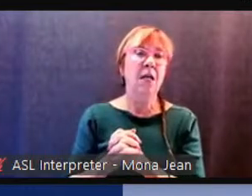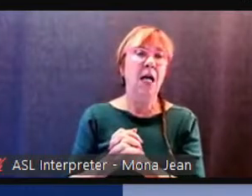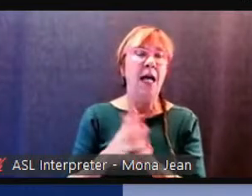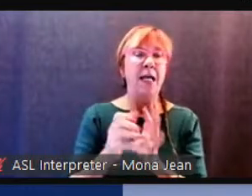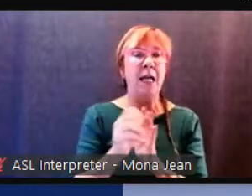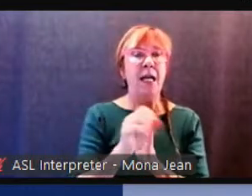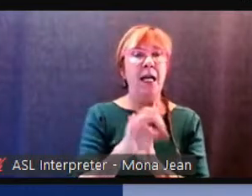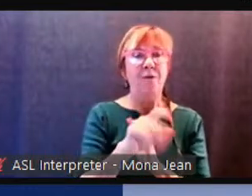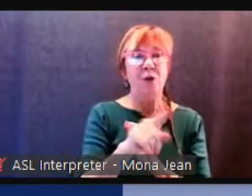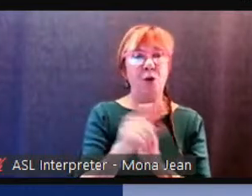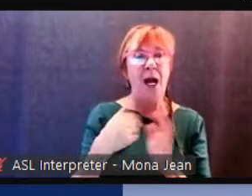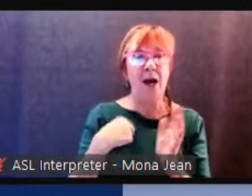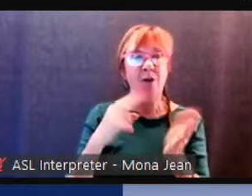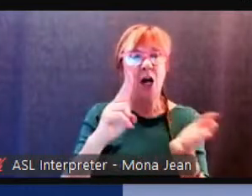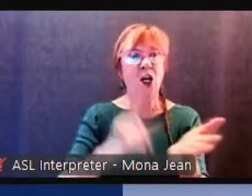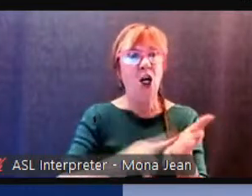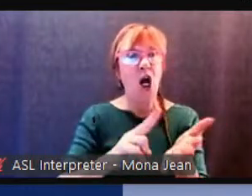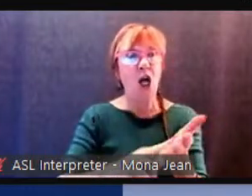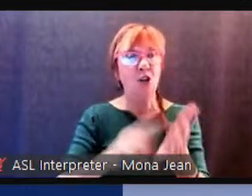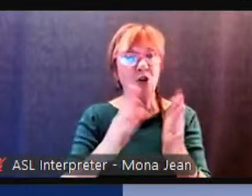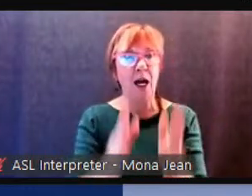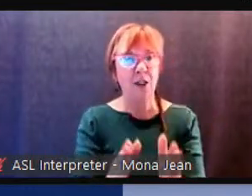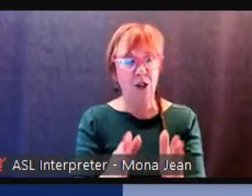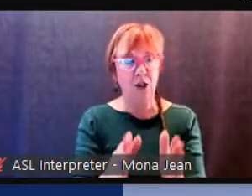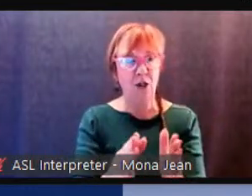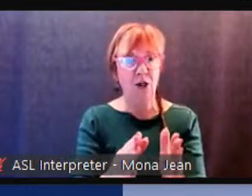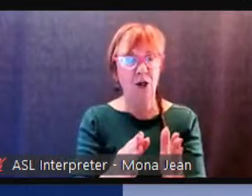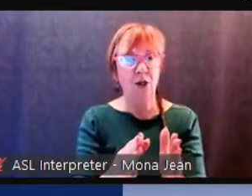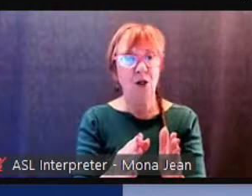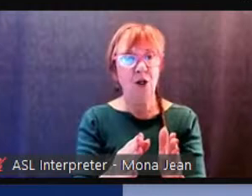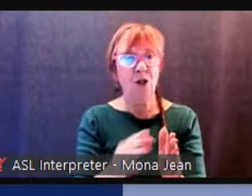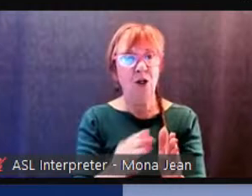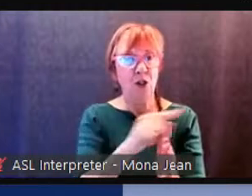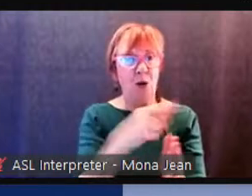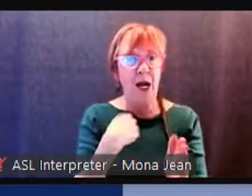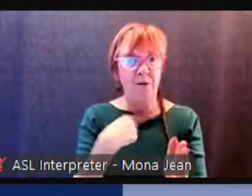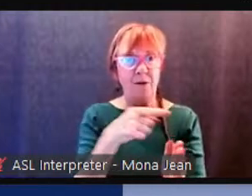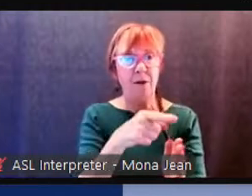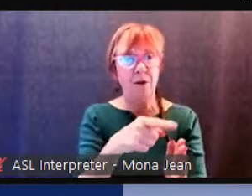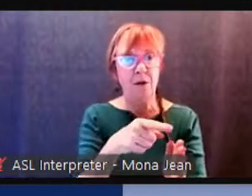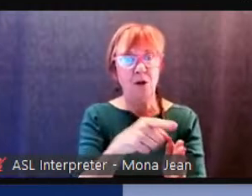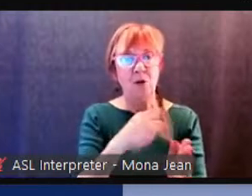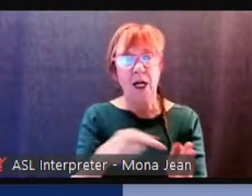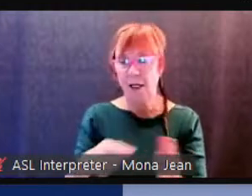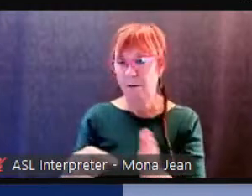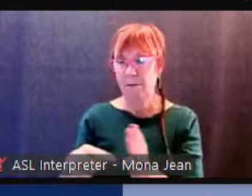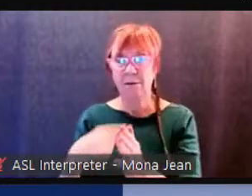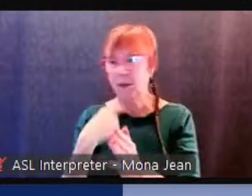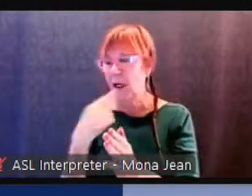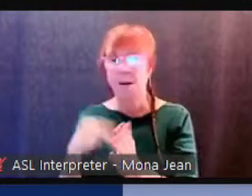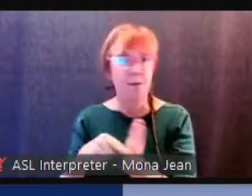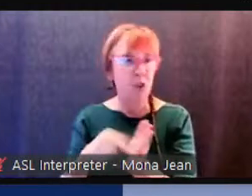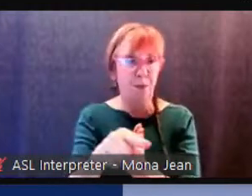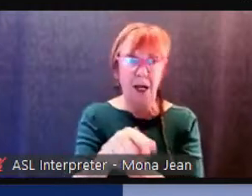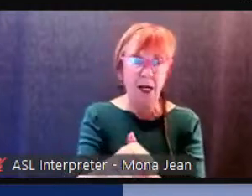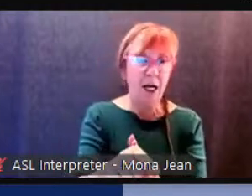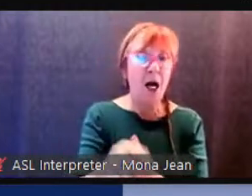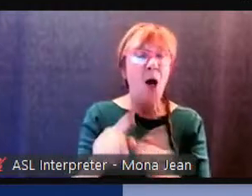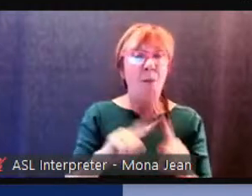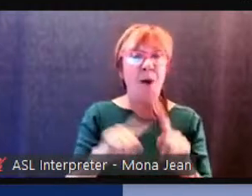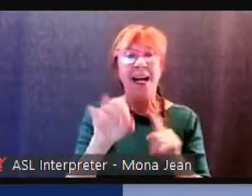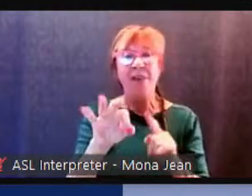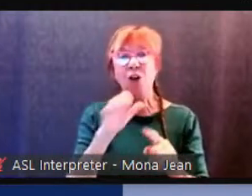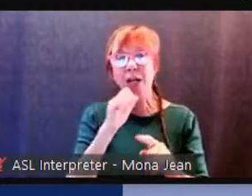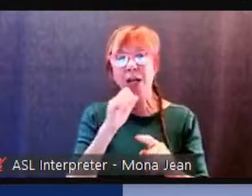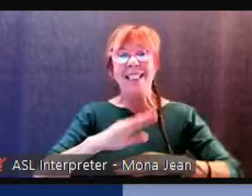directly to make sure that they are paid and that everything is taken care of. We also advise that if you're not satisfied with how